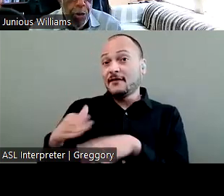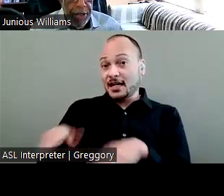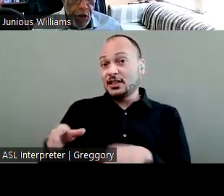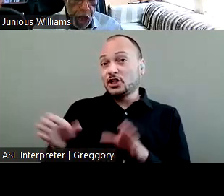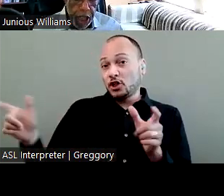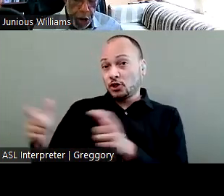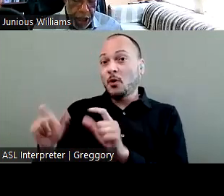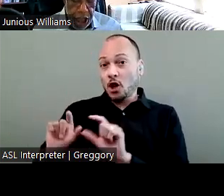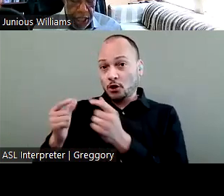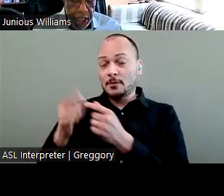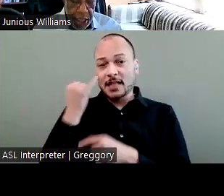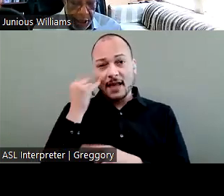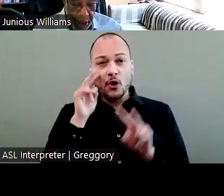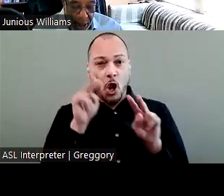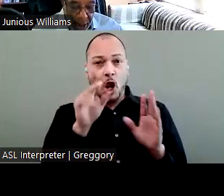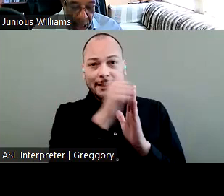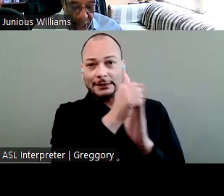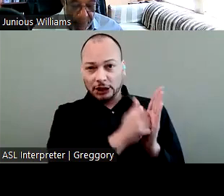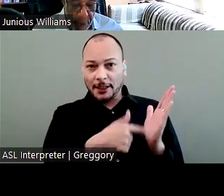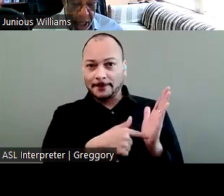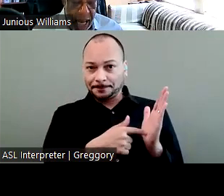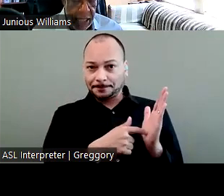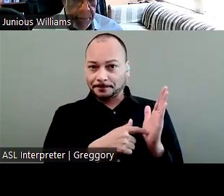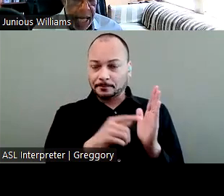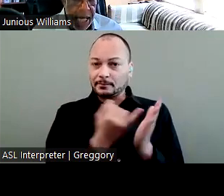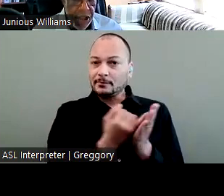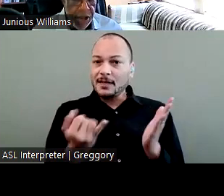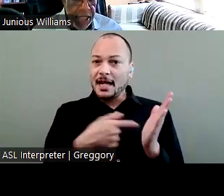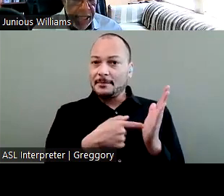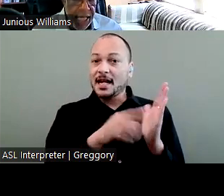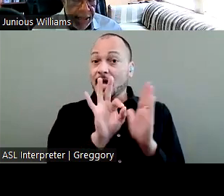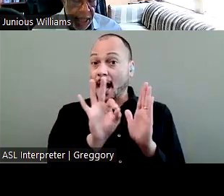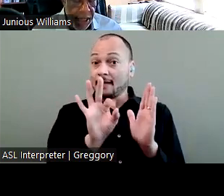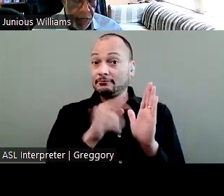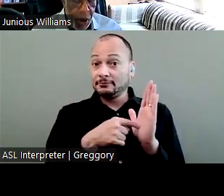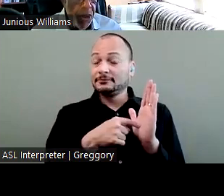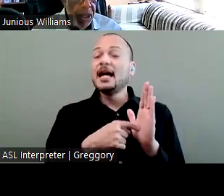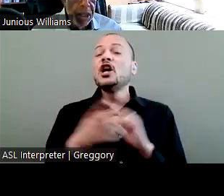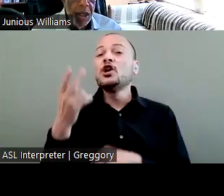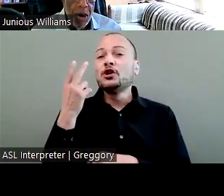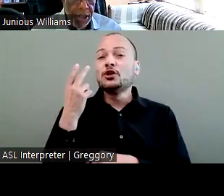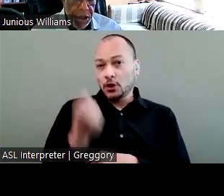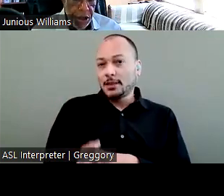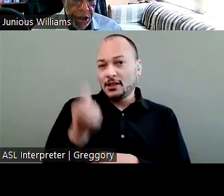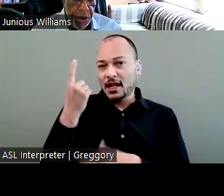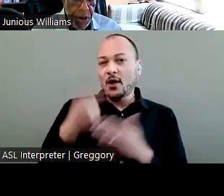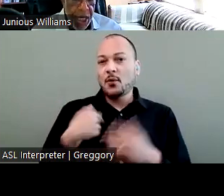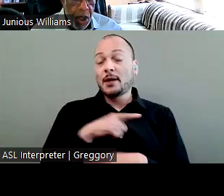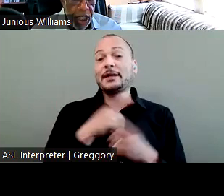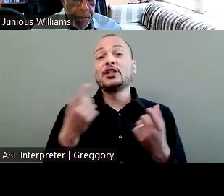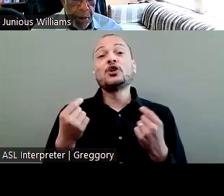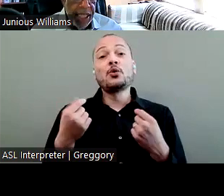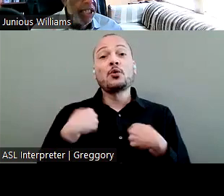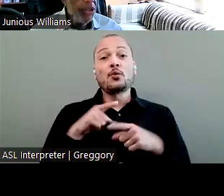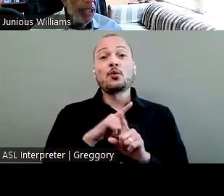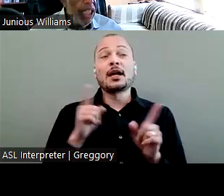And if you look at your agenda on item 9, you'll get a sense of what we are going to do. We're going to break